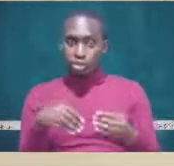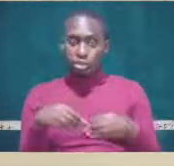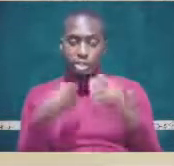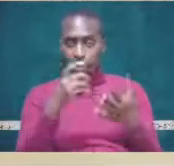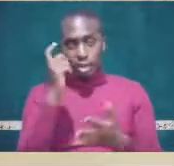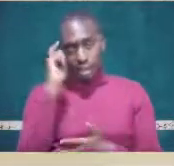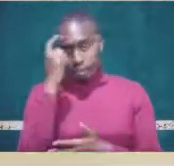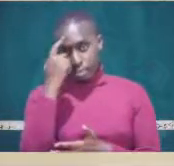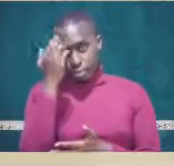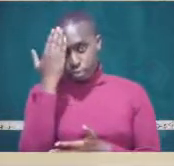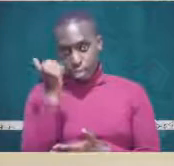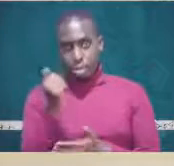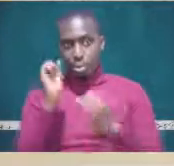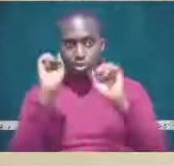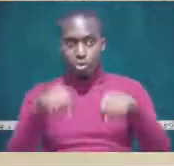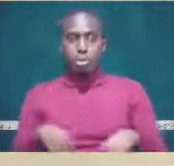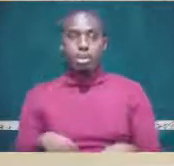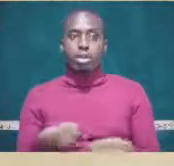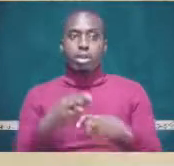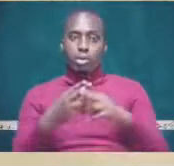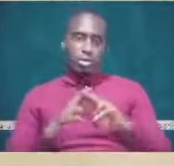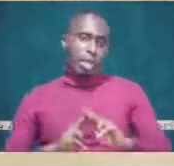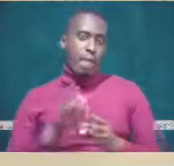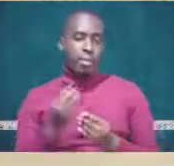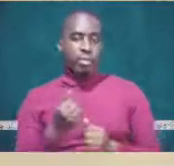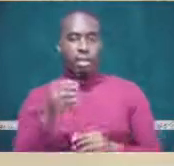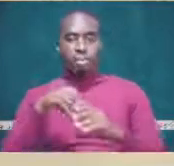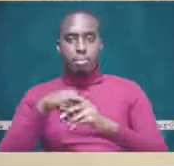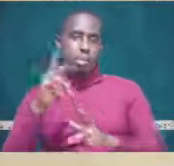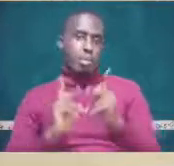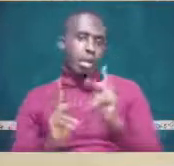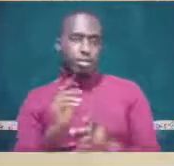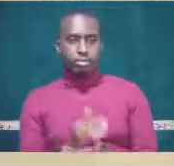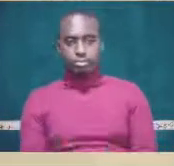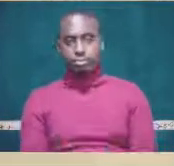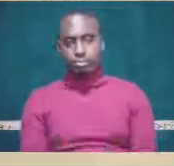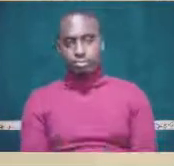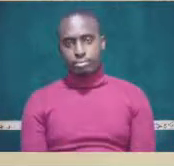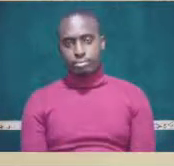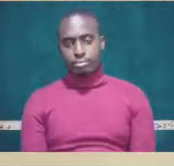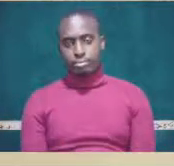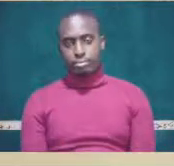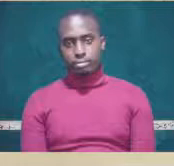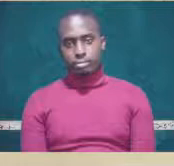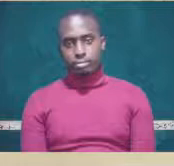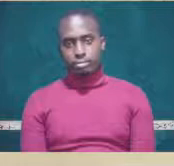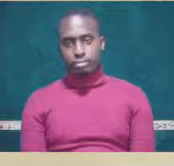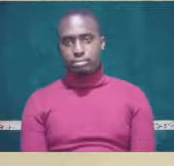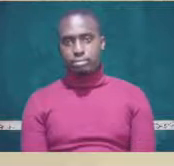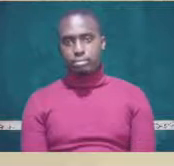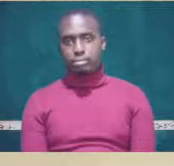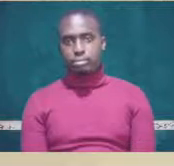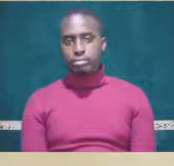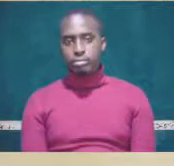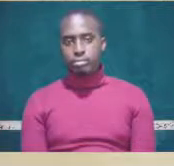to borrow money from the public. Issued by the government to borrow money from the public.